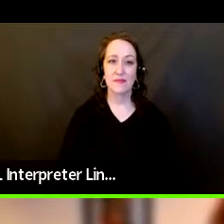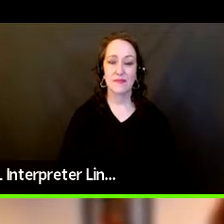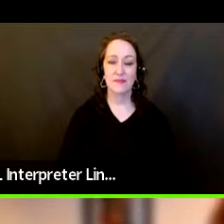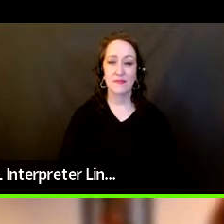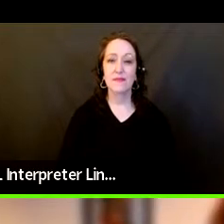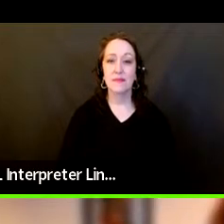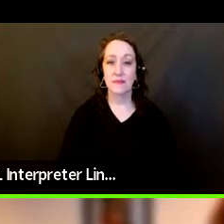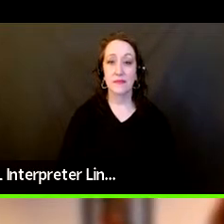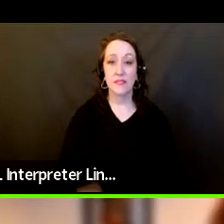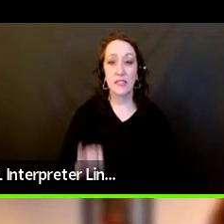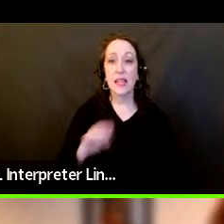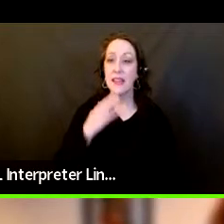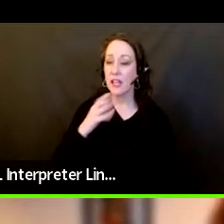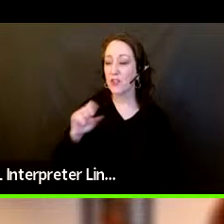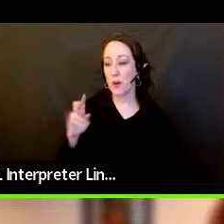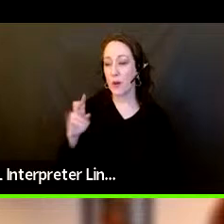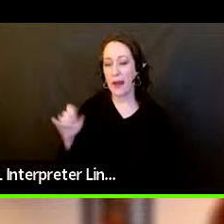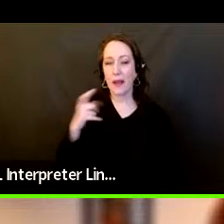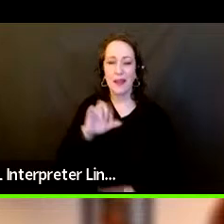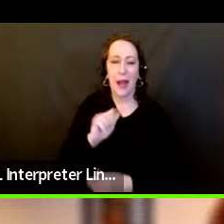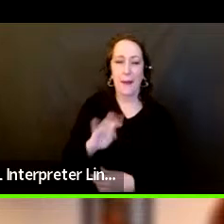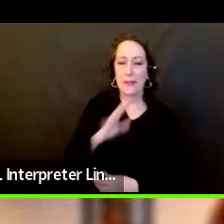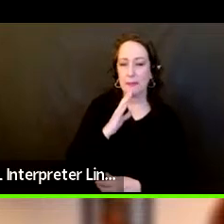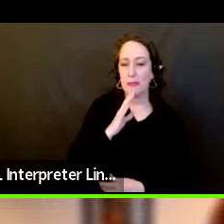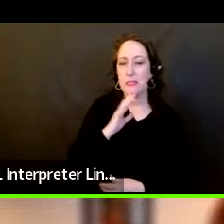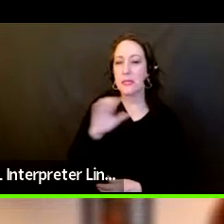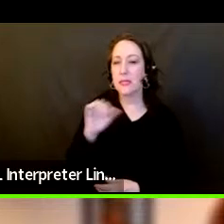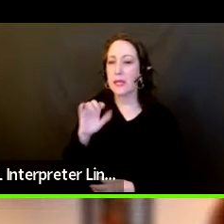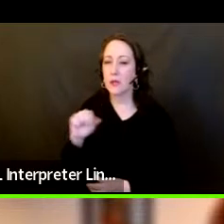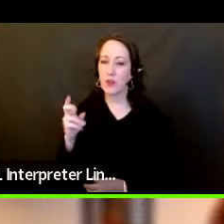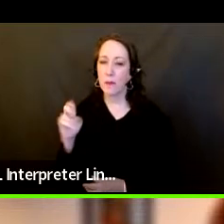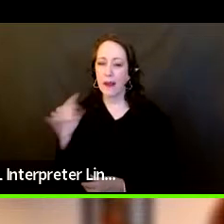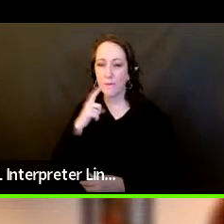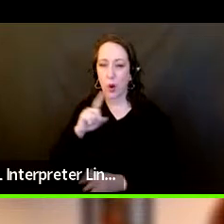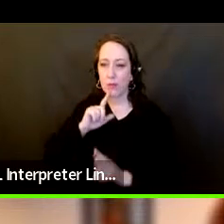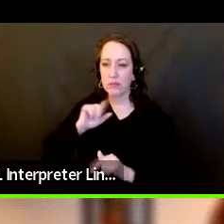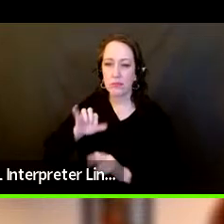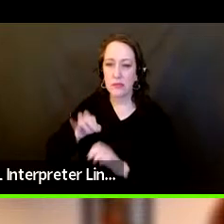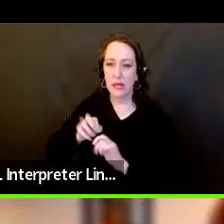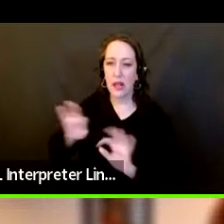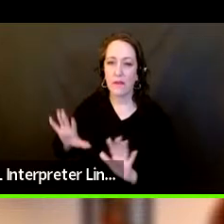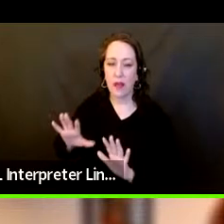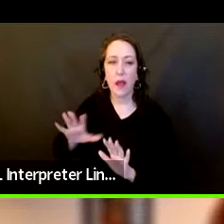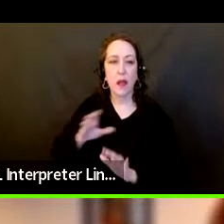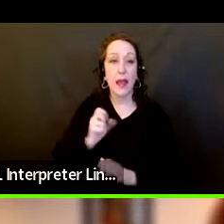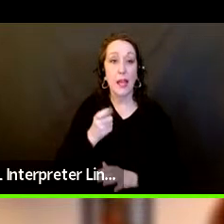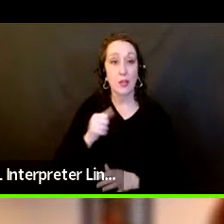Thank you, Jermaine, for that clarification. This is Amy. I also see Hector's hand is raised.